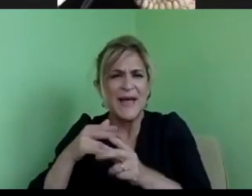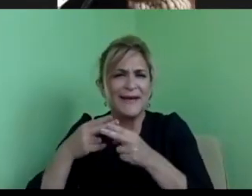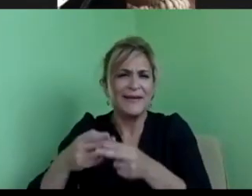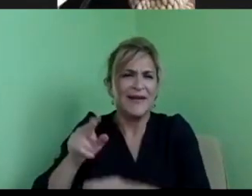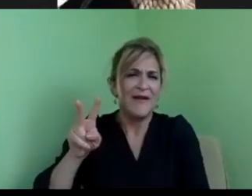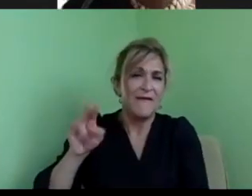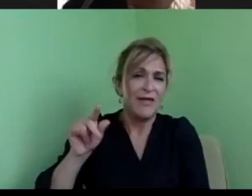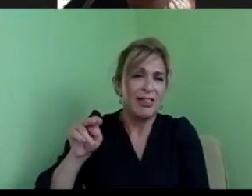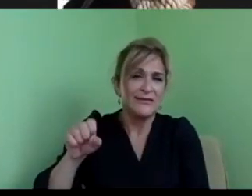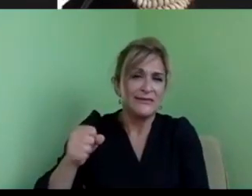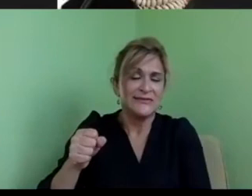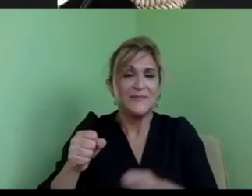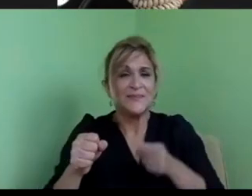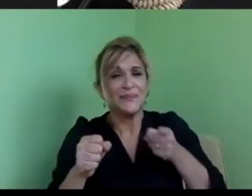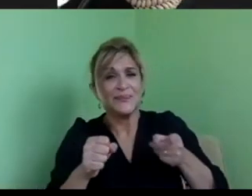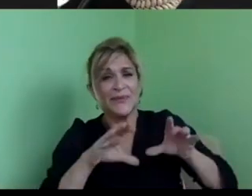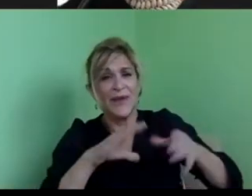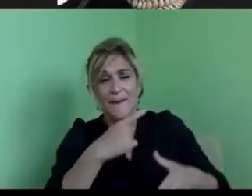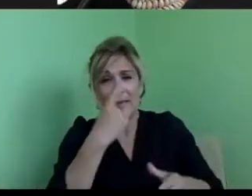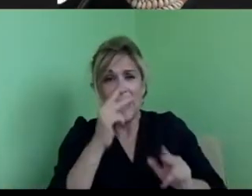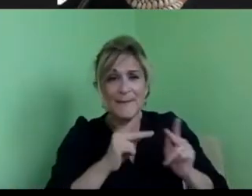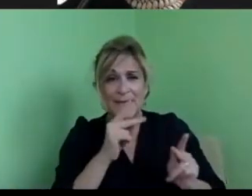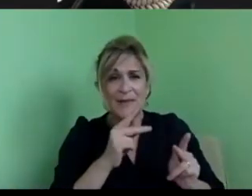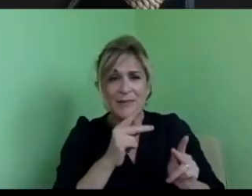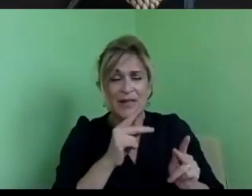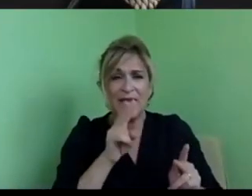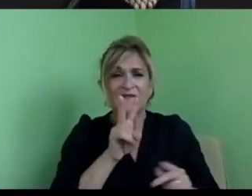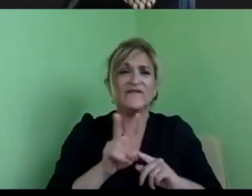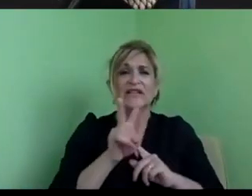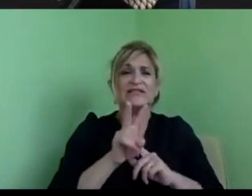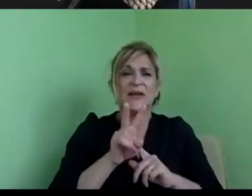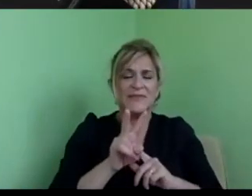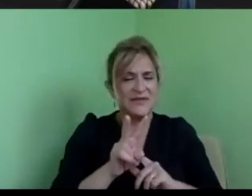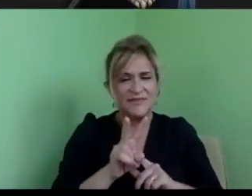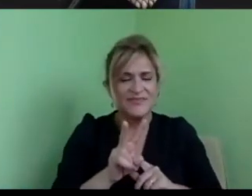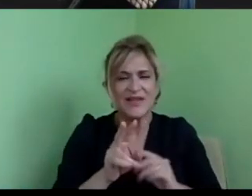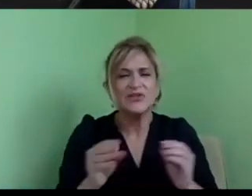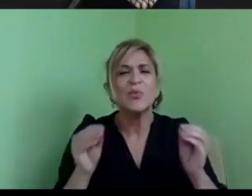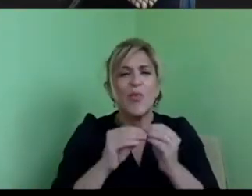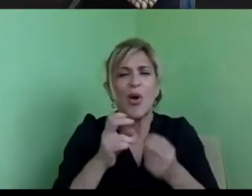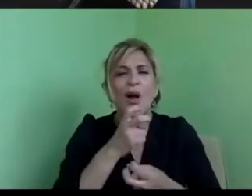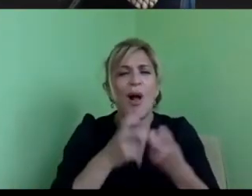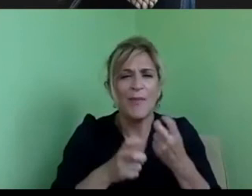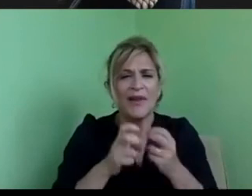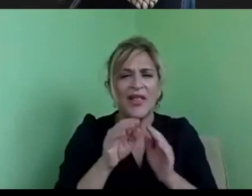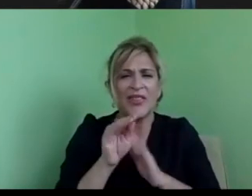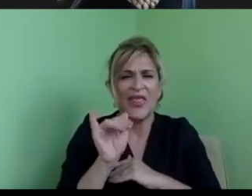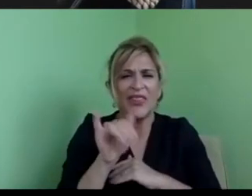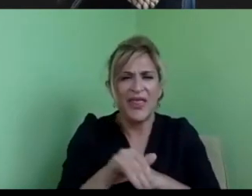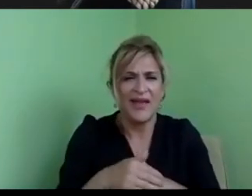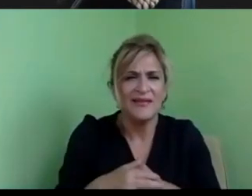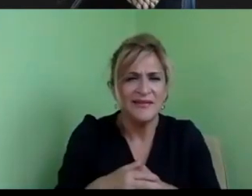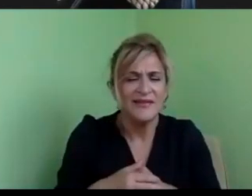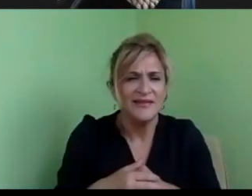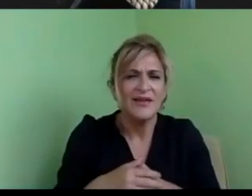know the black people are the victims you know and it's just kind of like it's much more complicated than that and the way that we're